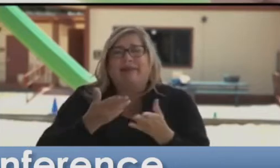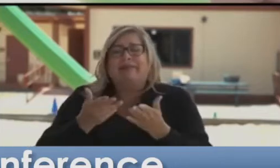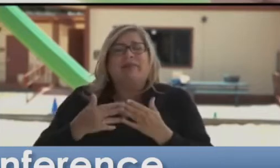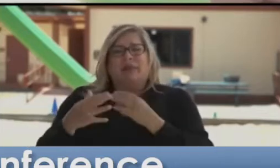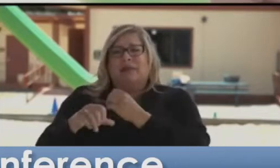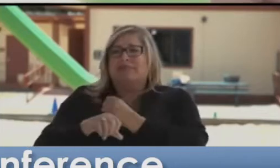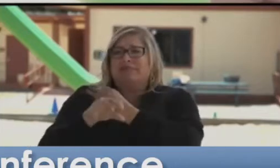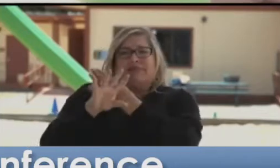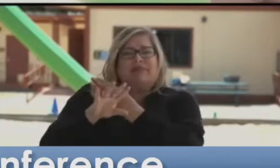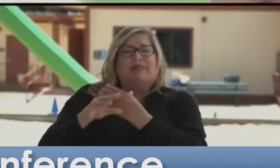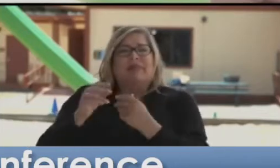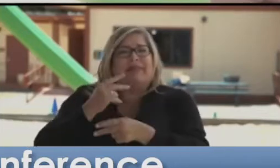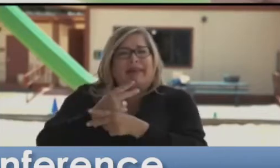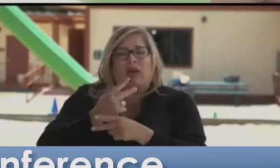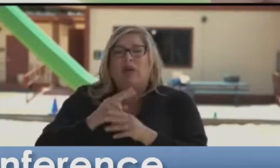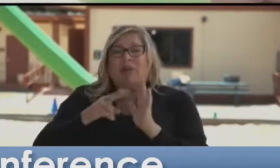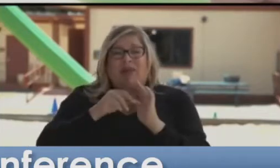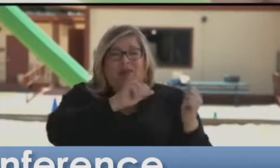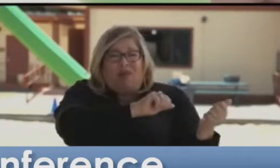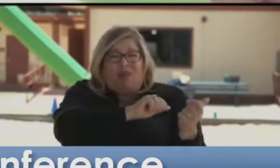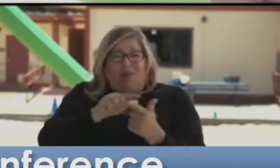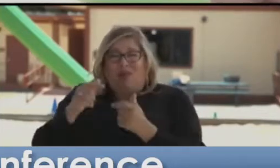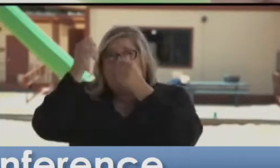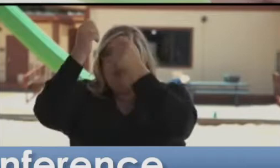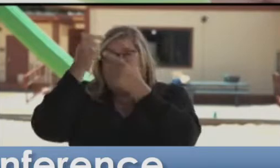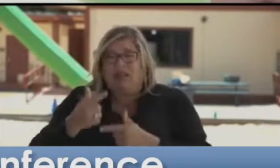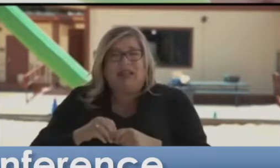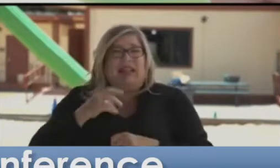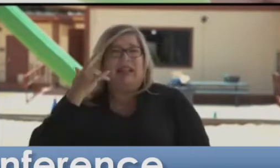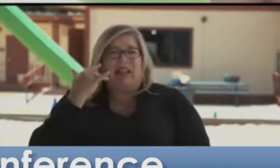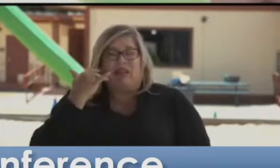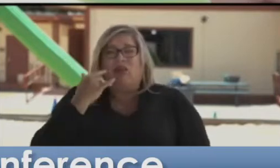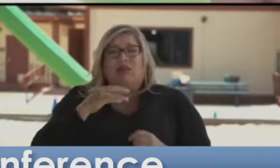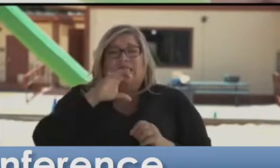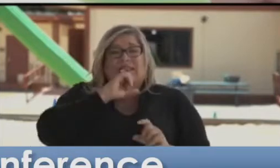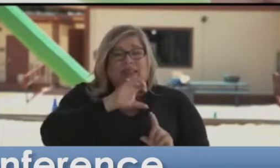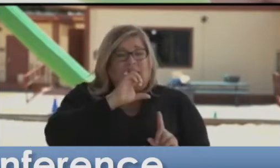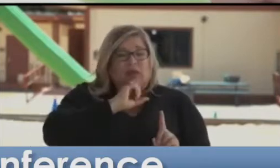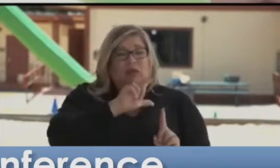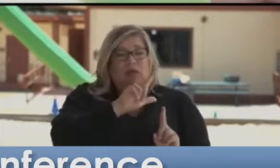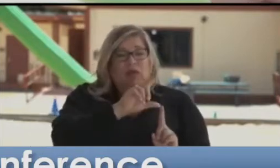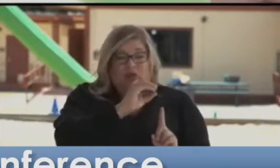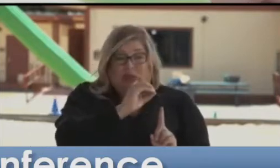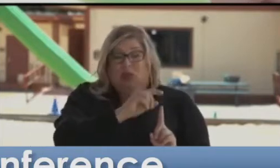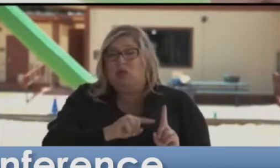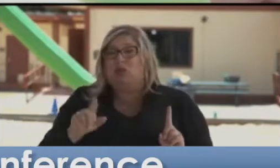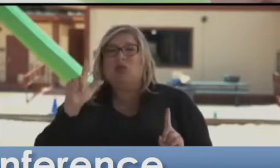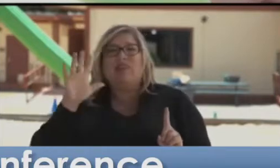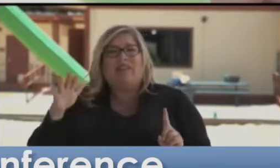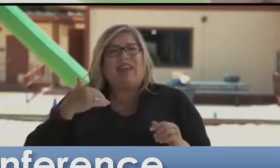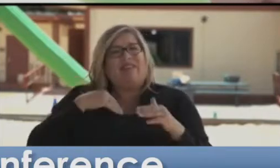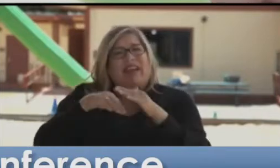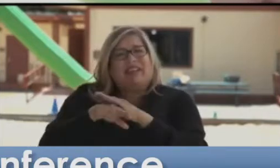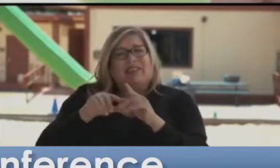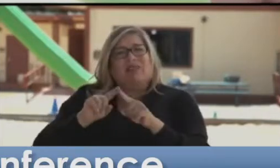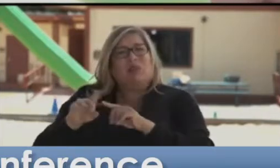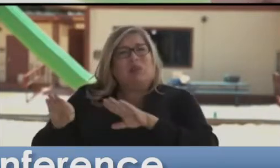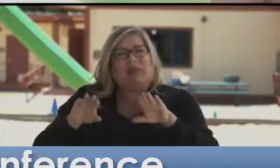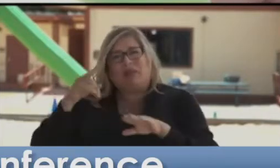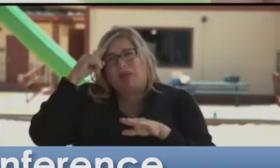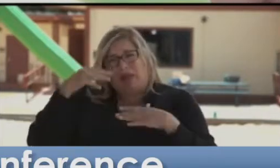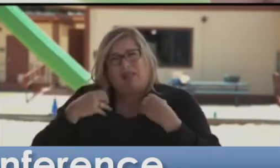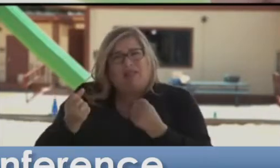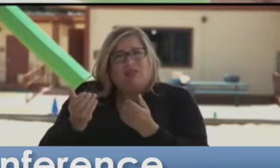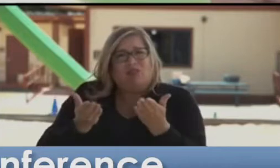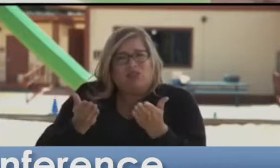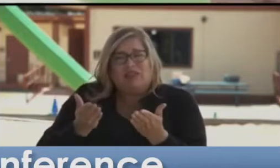all Californians 0 to 25 have access to behavioral health services, those assessments, those tools that might help us